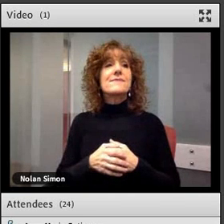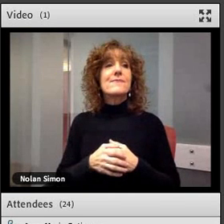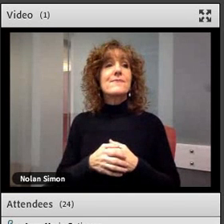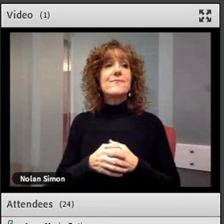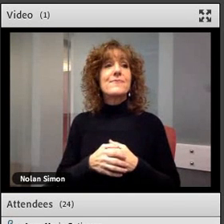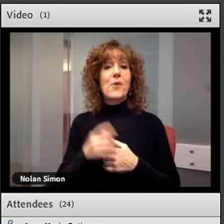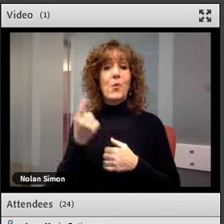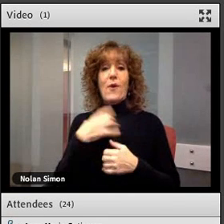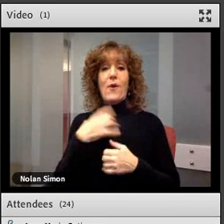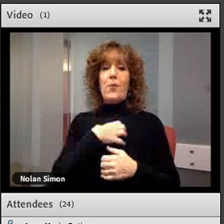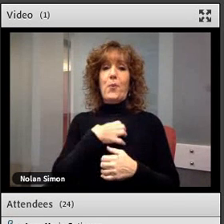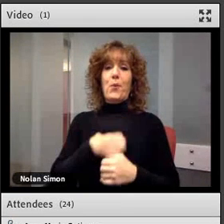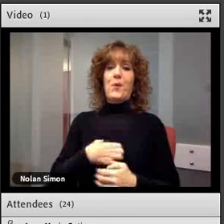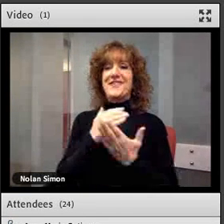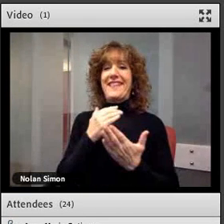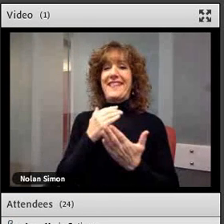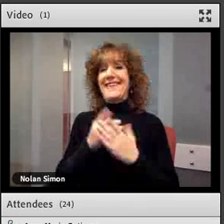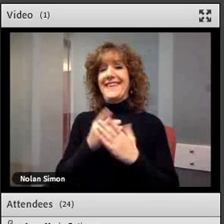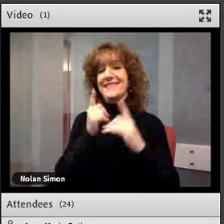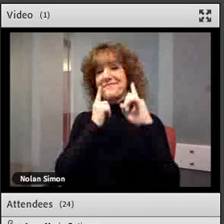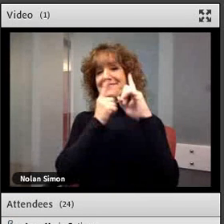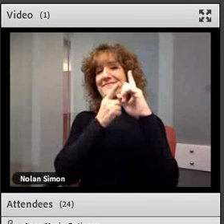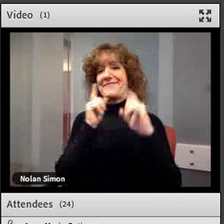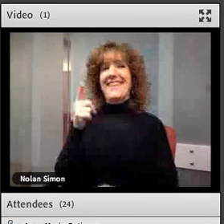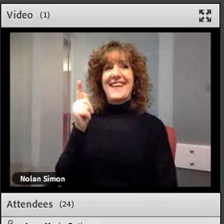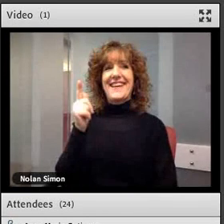as one of our wish list things. Okay.